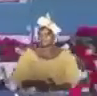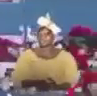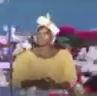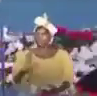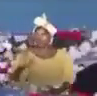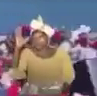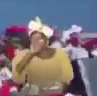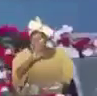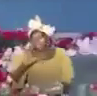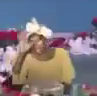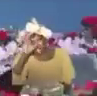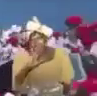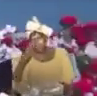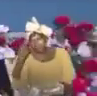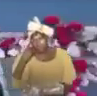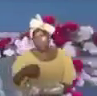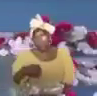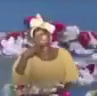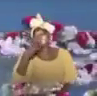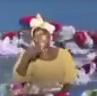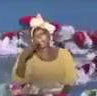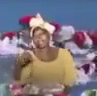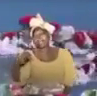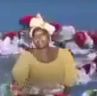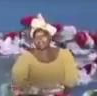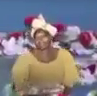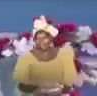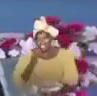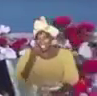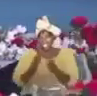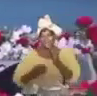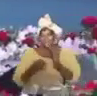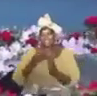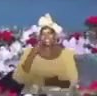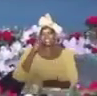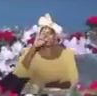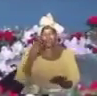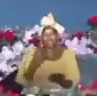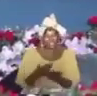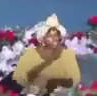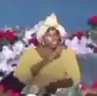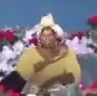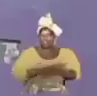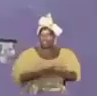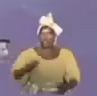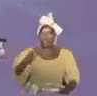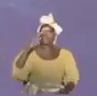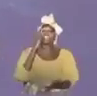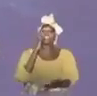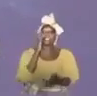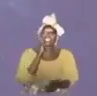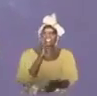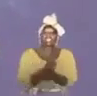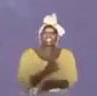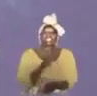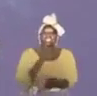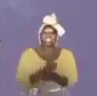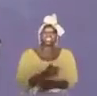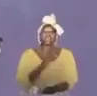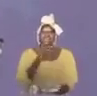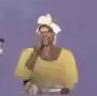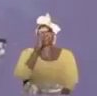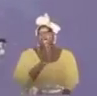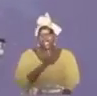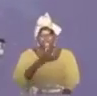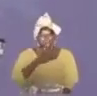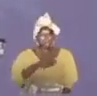Search for the relevant materials. If it's your finances, don't keep quiet and say, my uncle has the power to